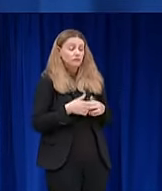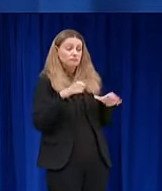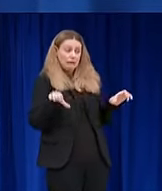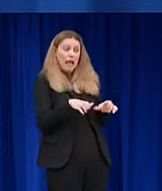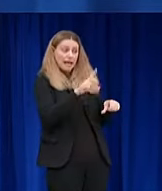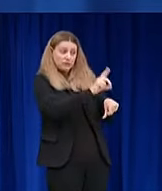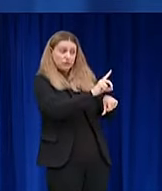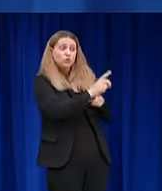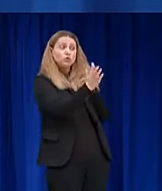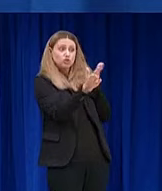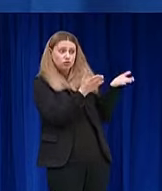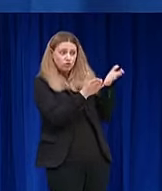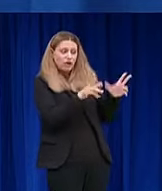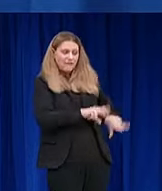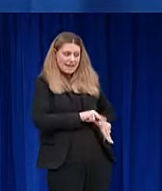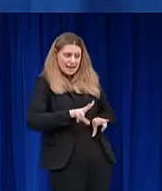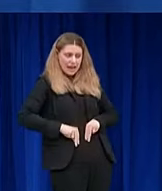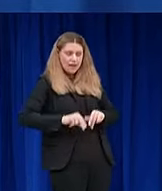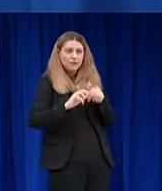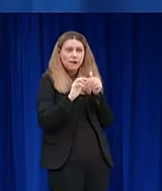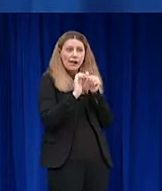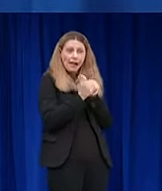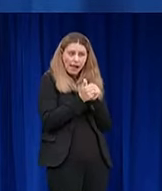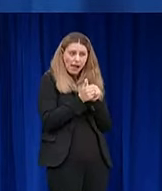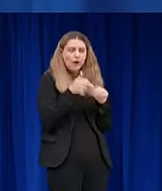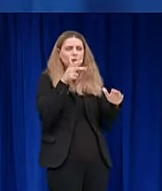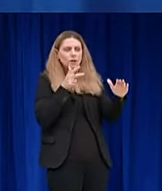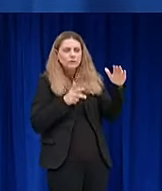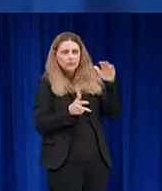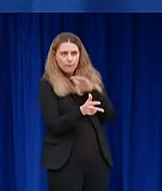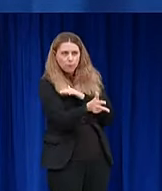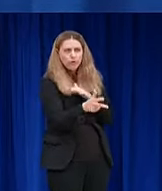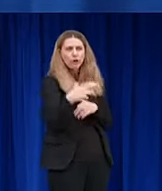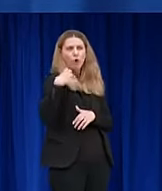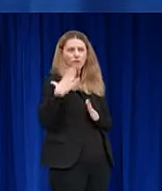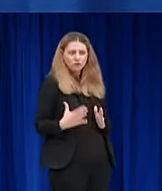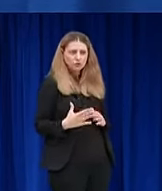States Navy as a submarine officer from 1986 to